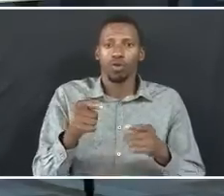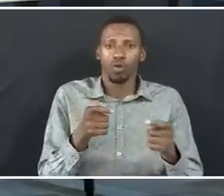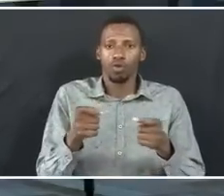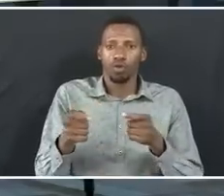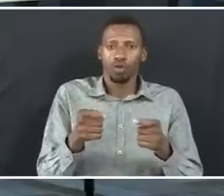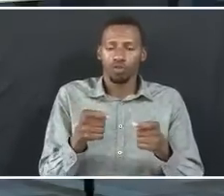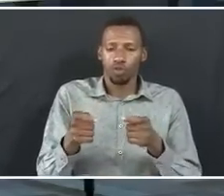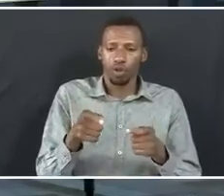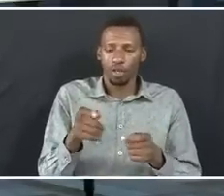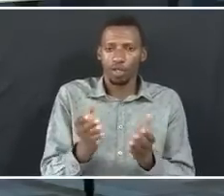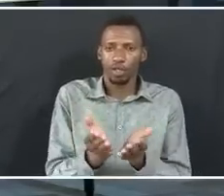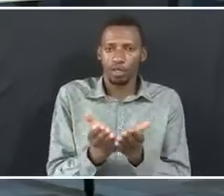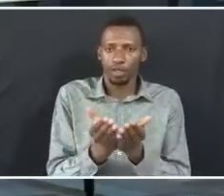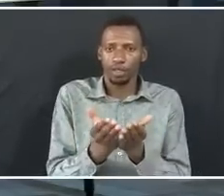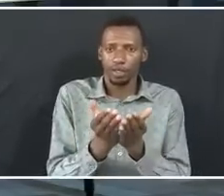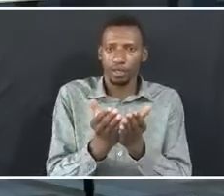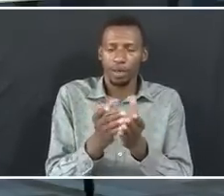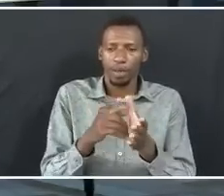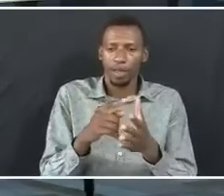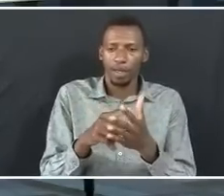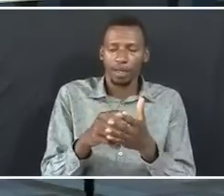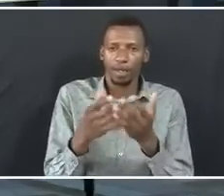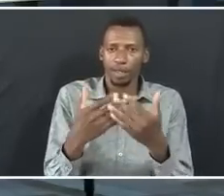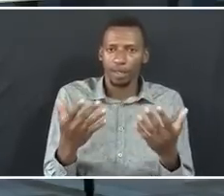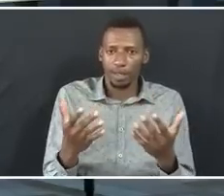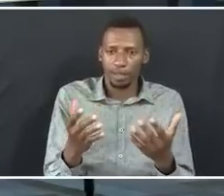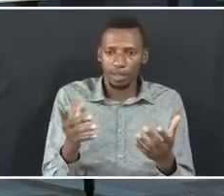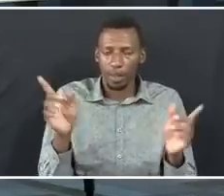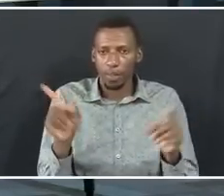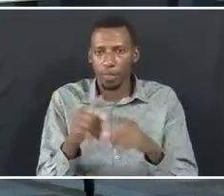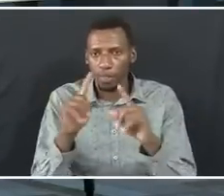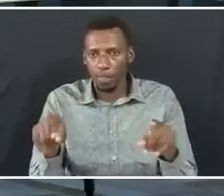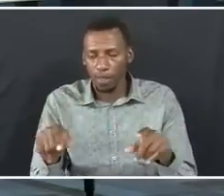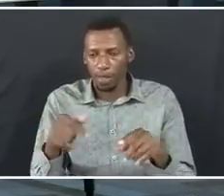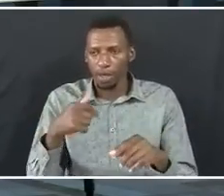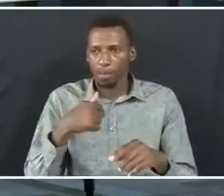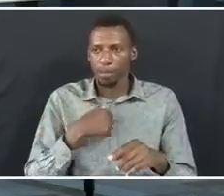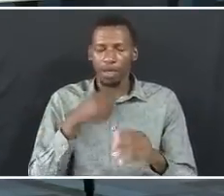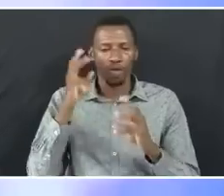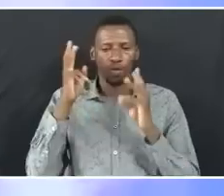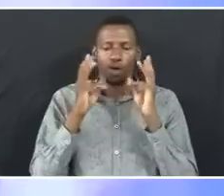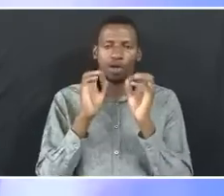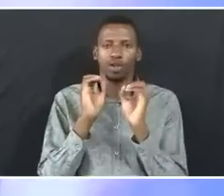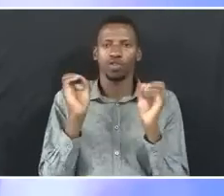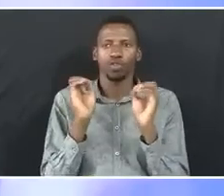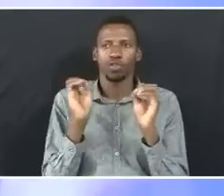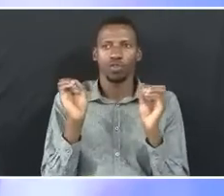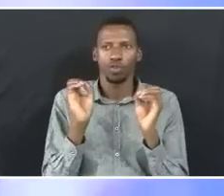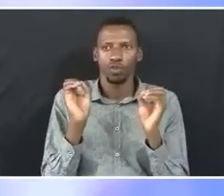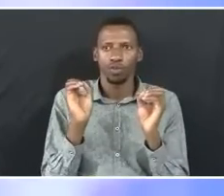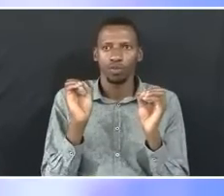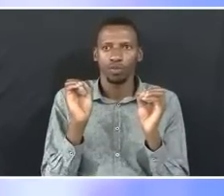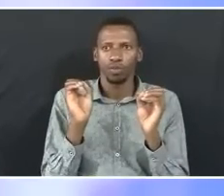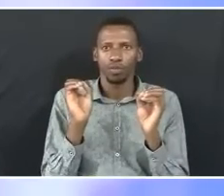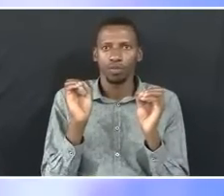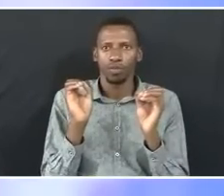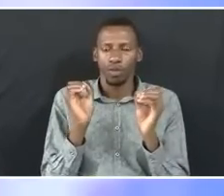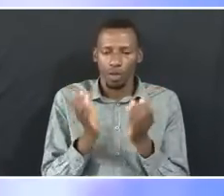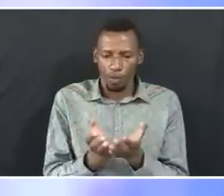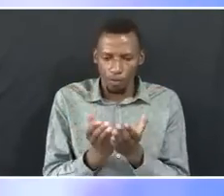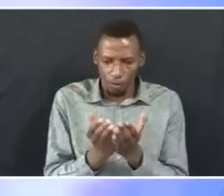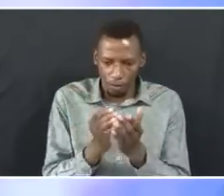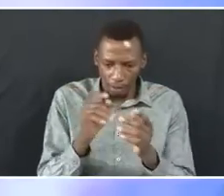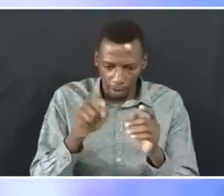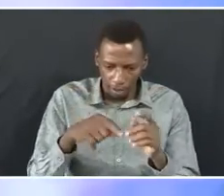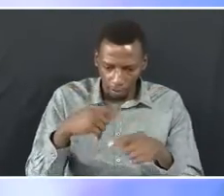some reason go wrong, I don't need to worry because the ship must continue. Mokoro 2 is still alive.